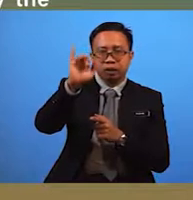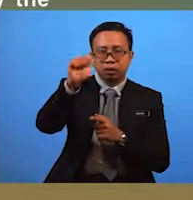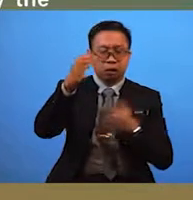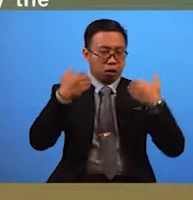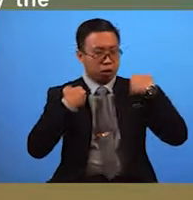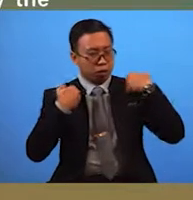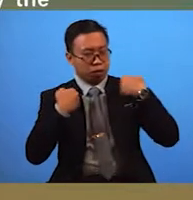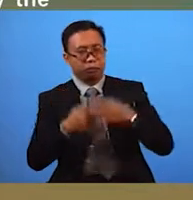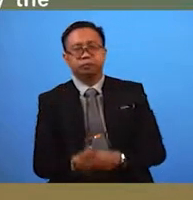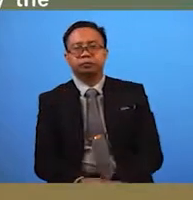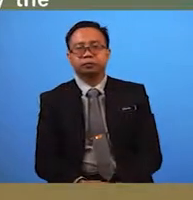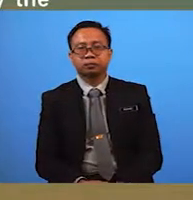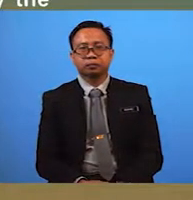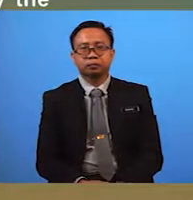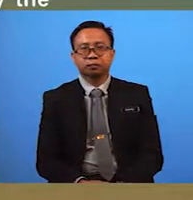present there.